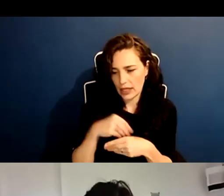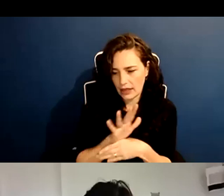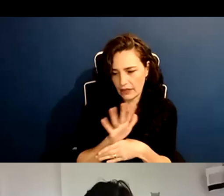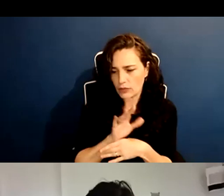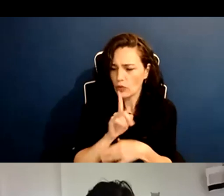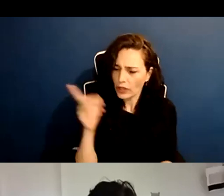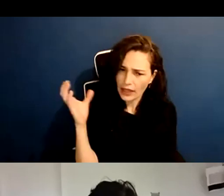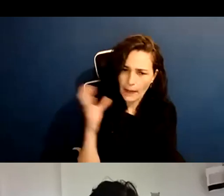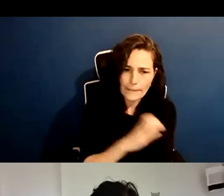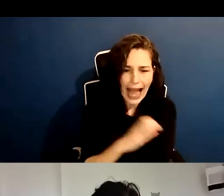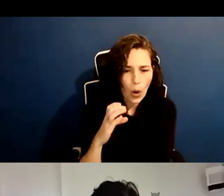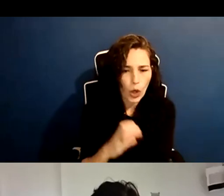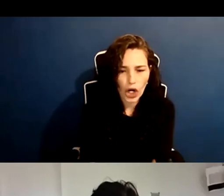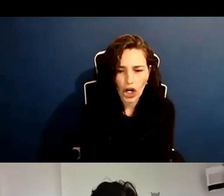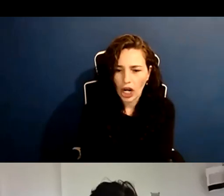interviews,